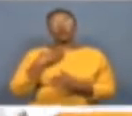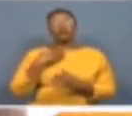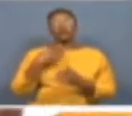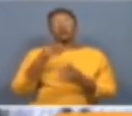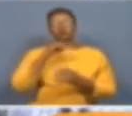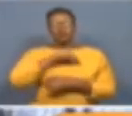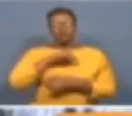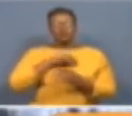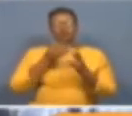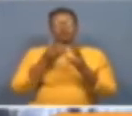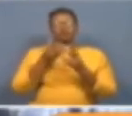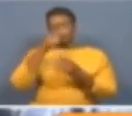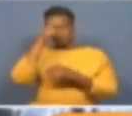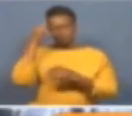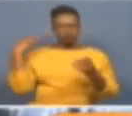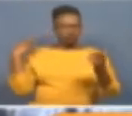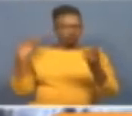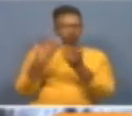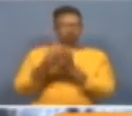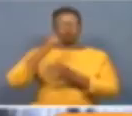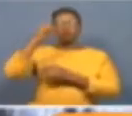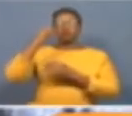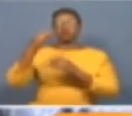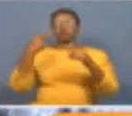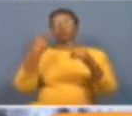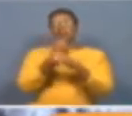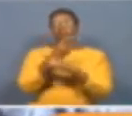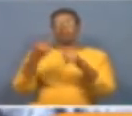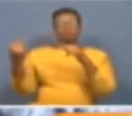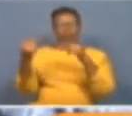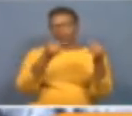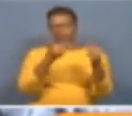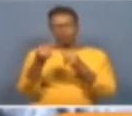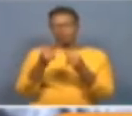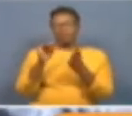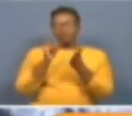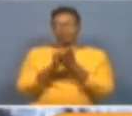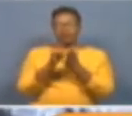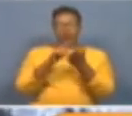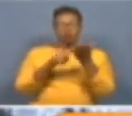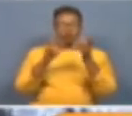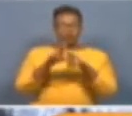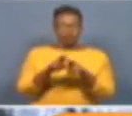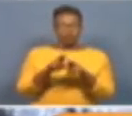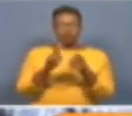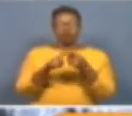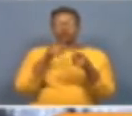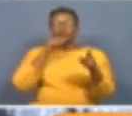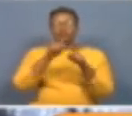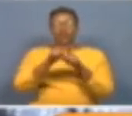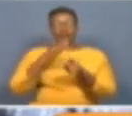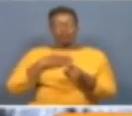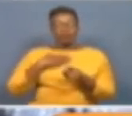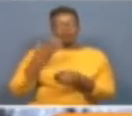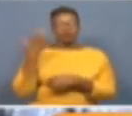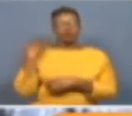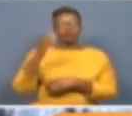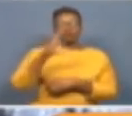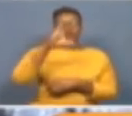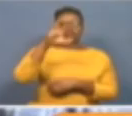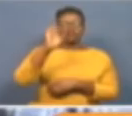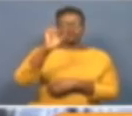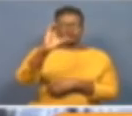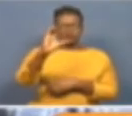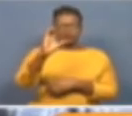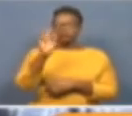long-standing political differences. The unfortunate incident that befell our brother, former CEC Idriss Mukhtar, is uncalled